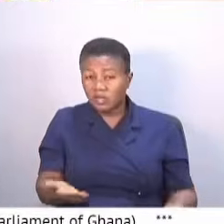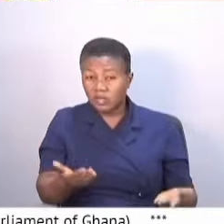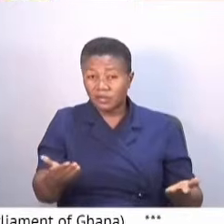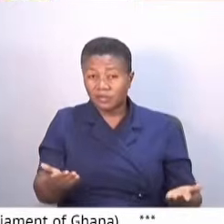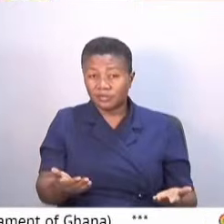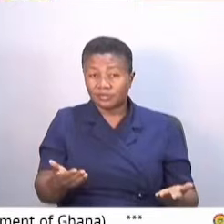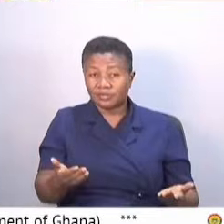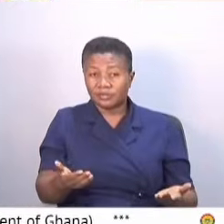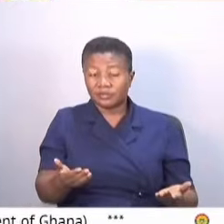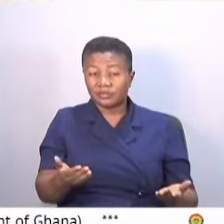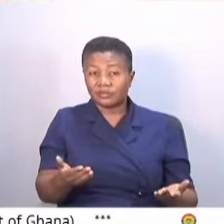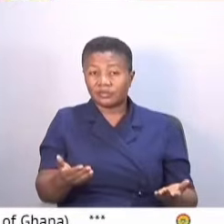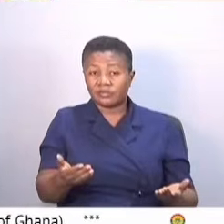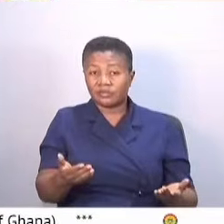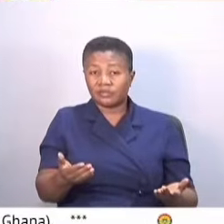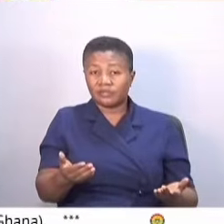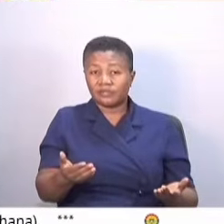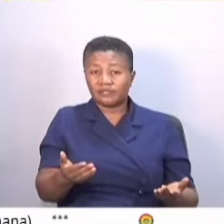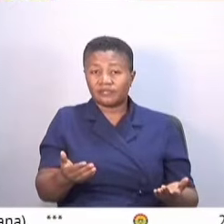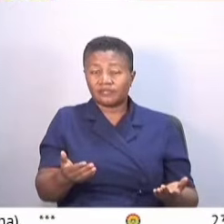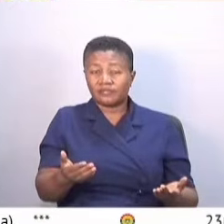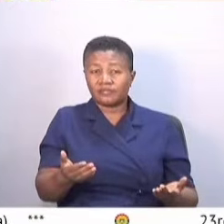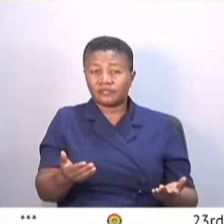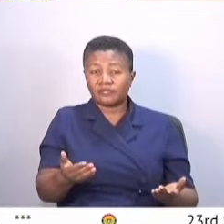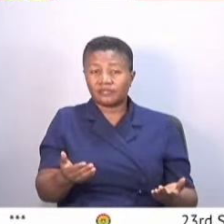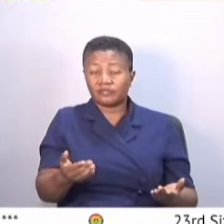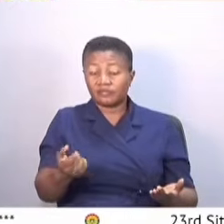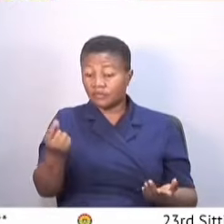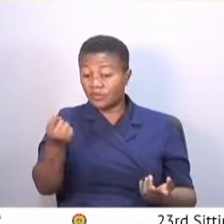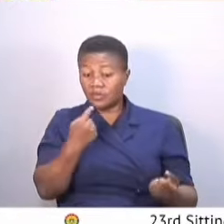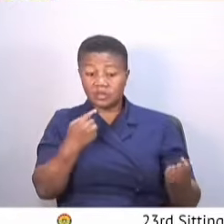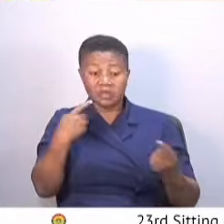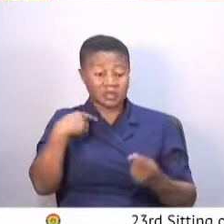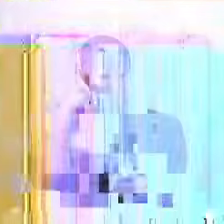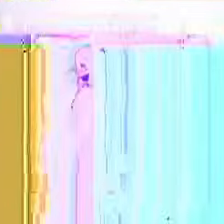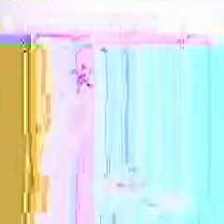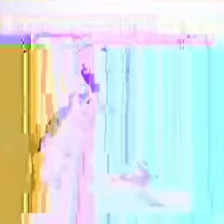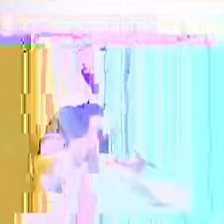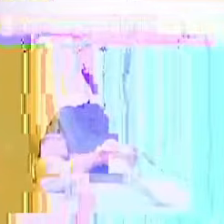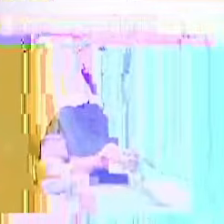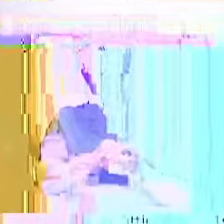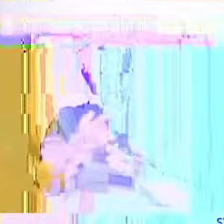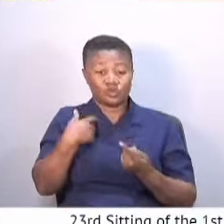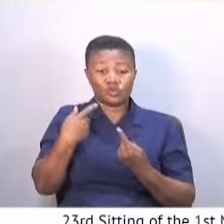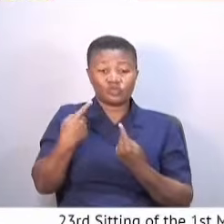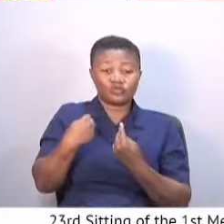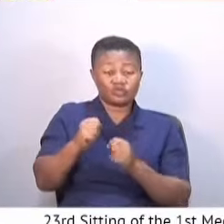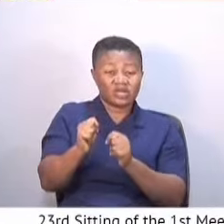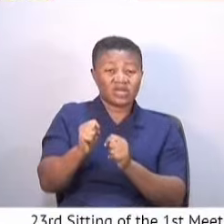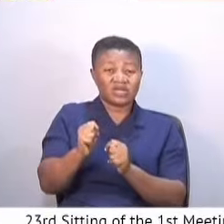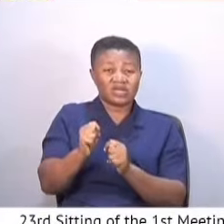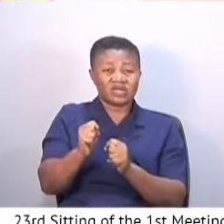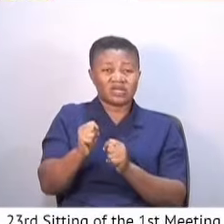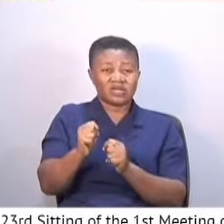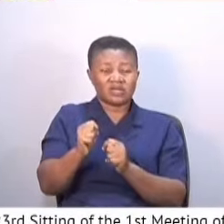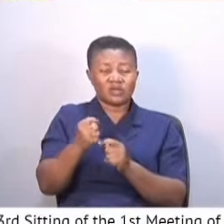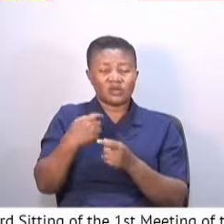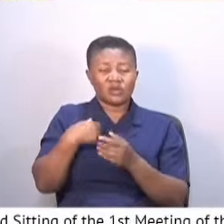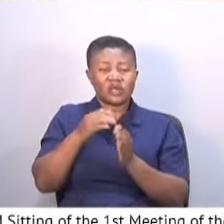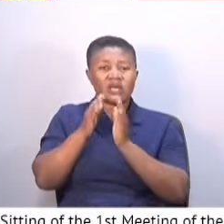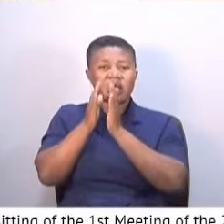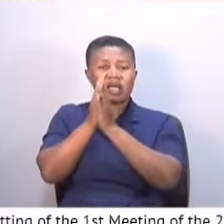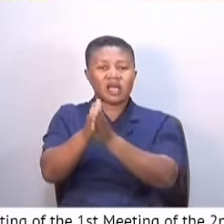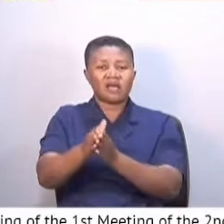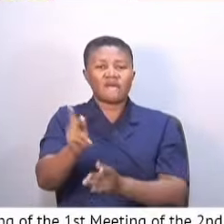told that it's a deliberate act and that we ask